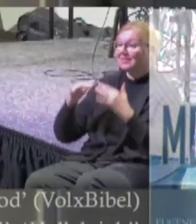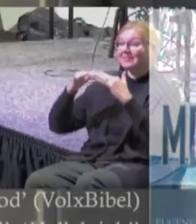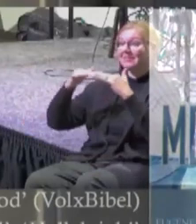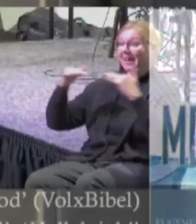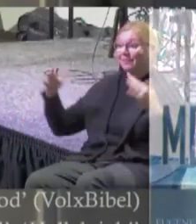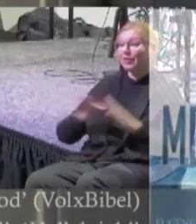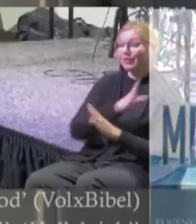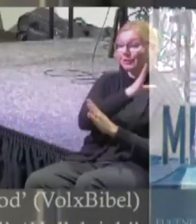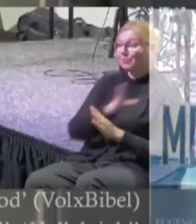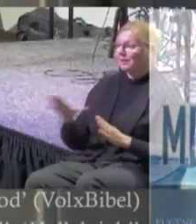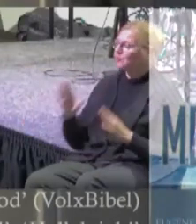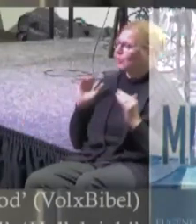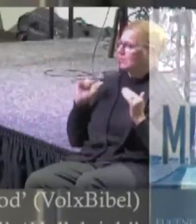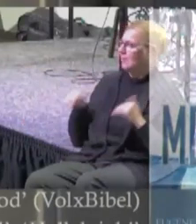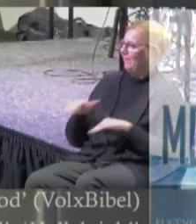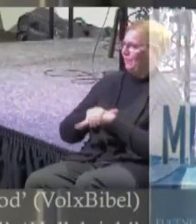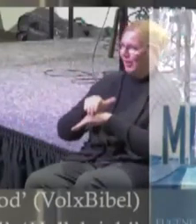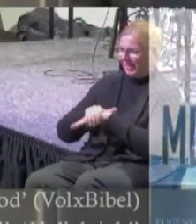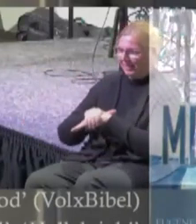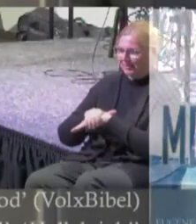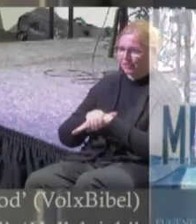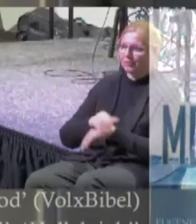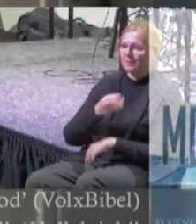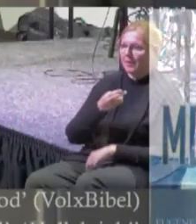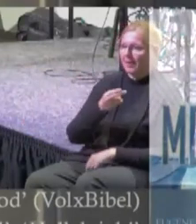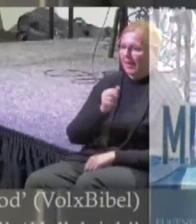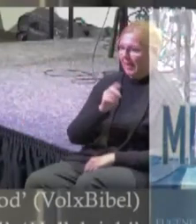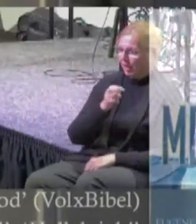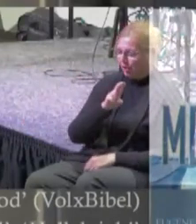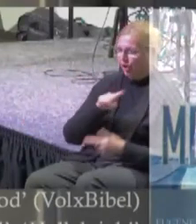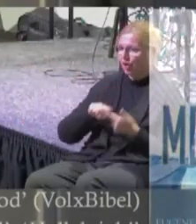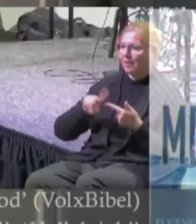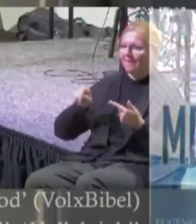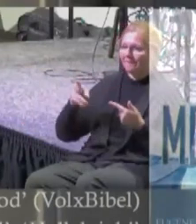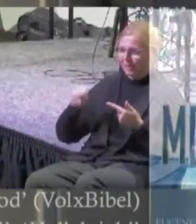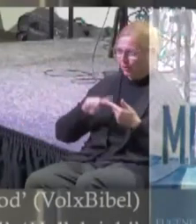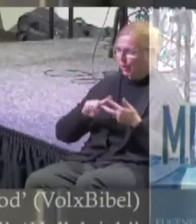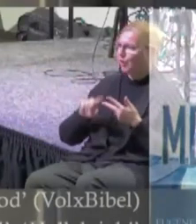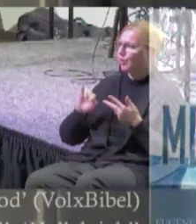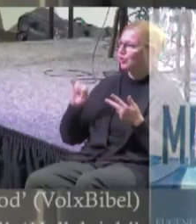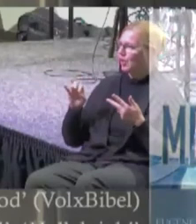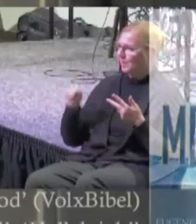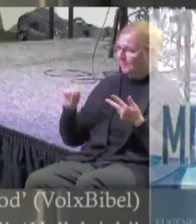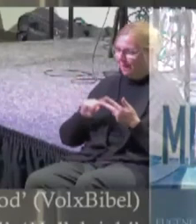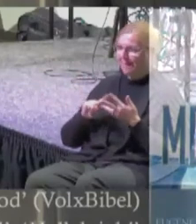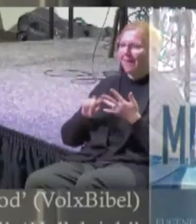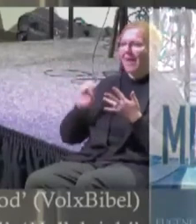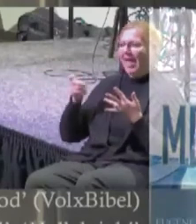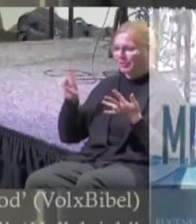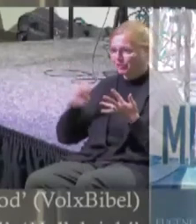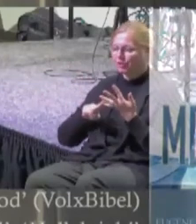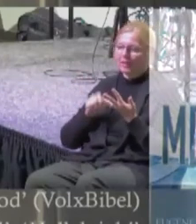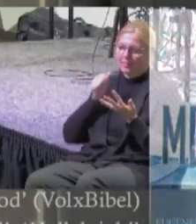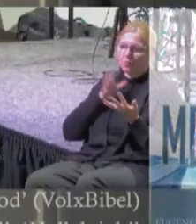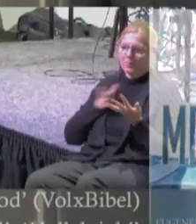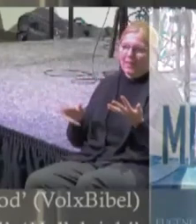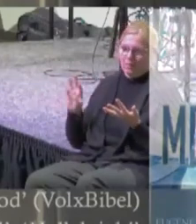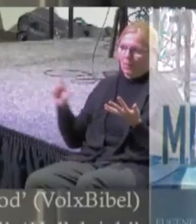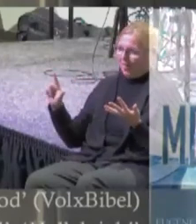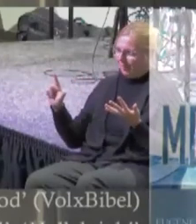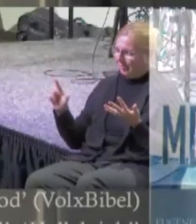we'd expect in English from Hagar, Pharaoh, Jeremiah, Esther, and the woman at the well.